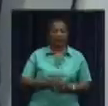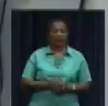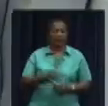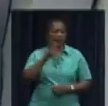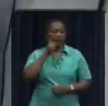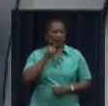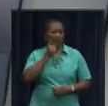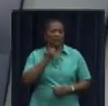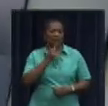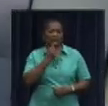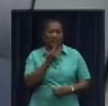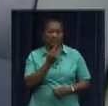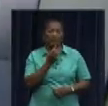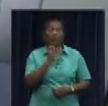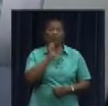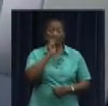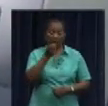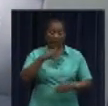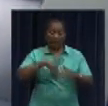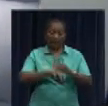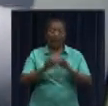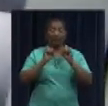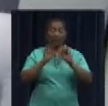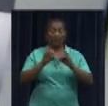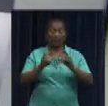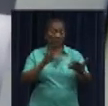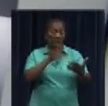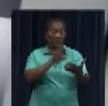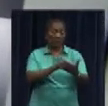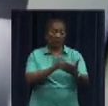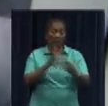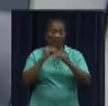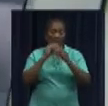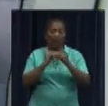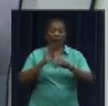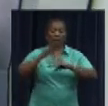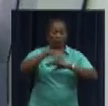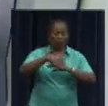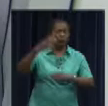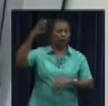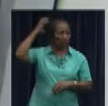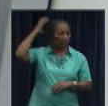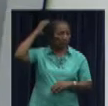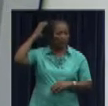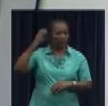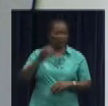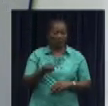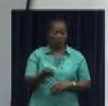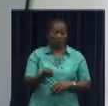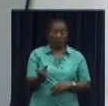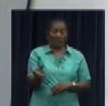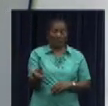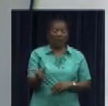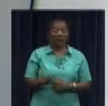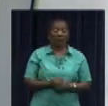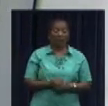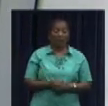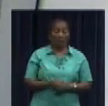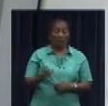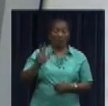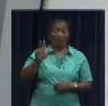White. Yesterday, a story appeared in the media in which there was talk about problems with the money